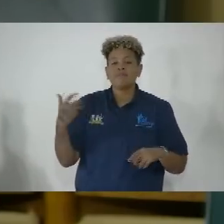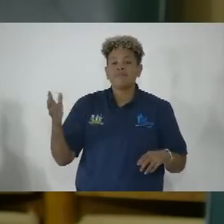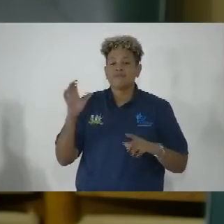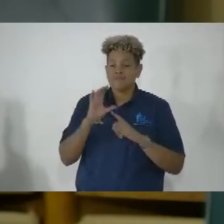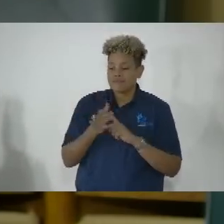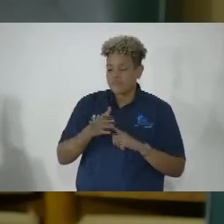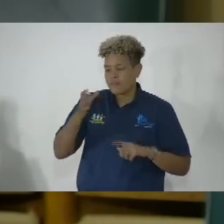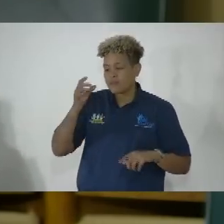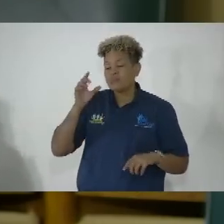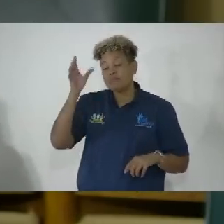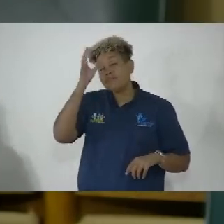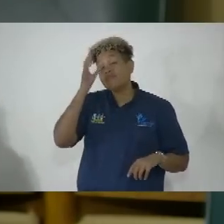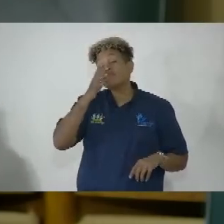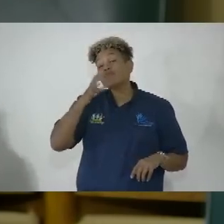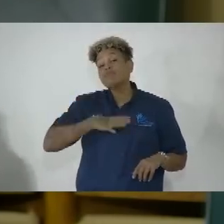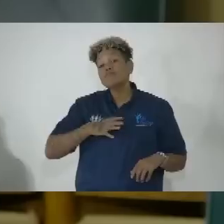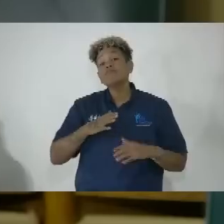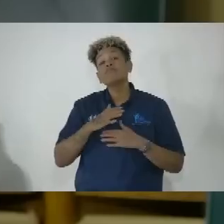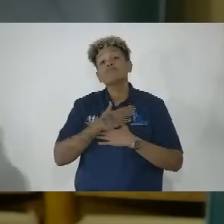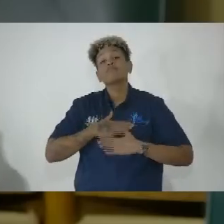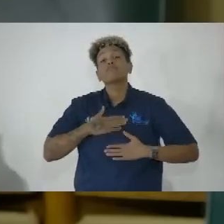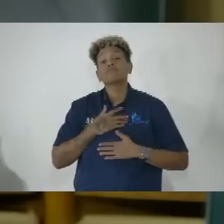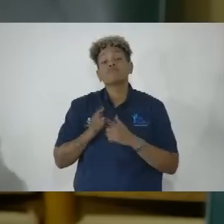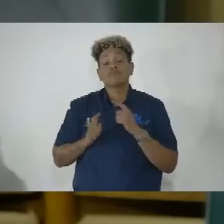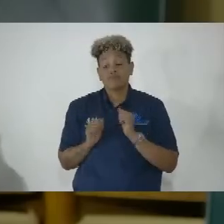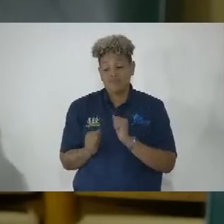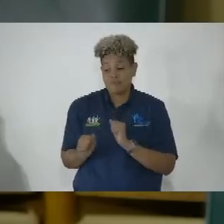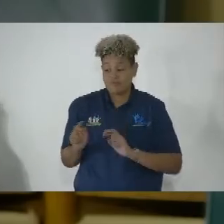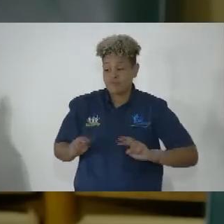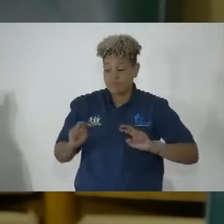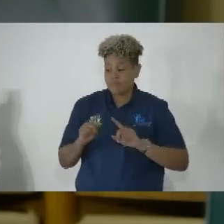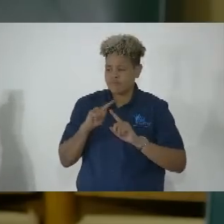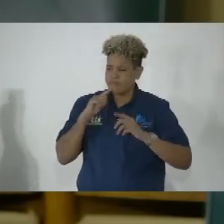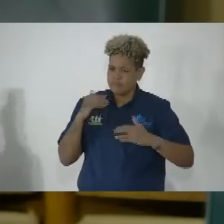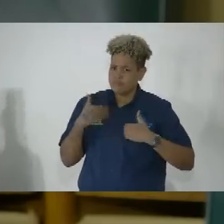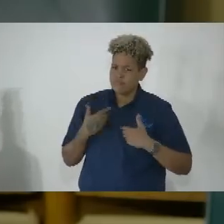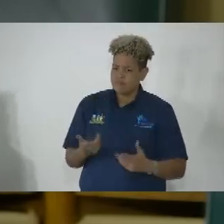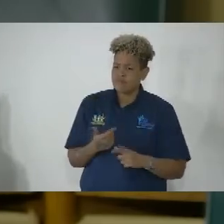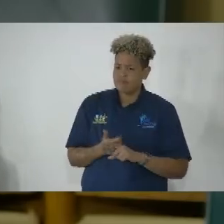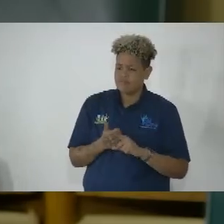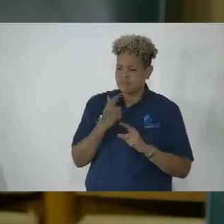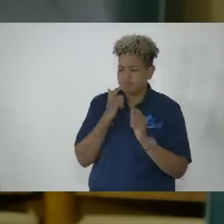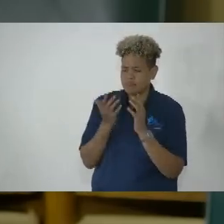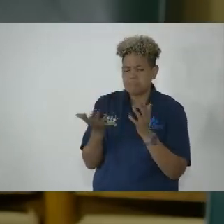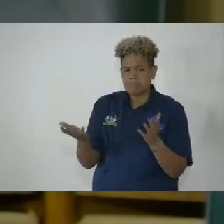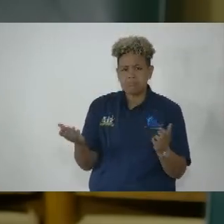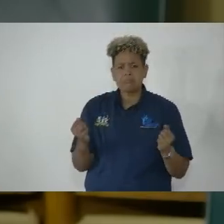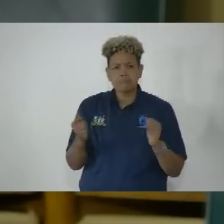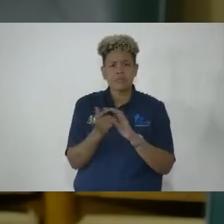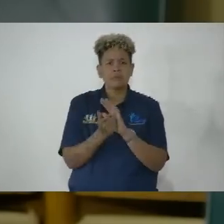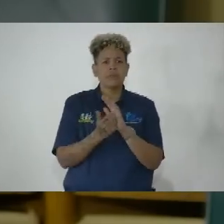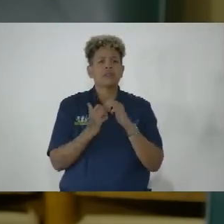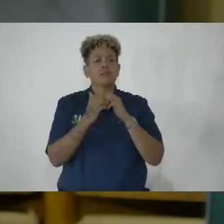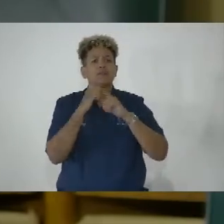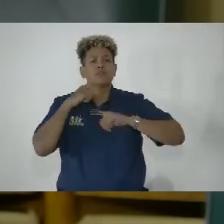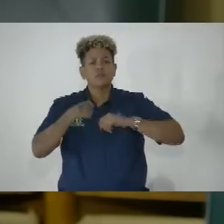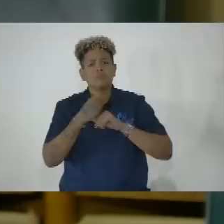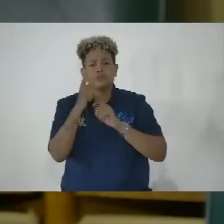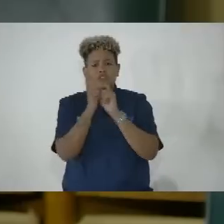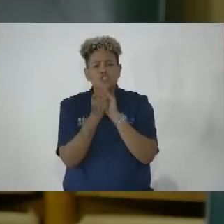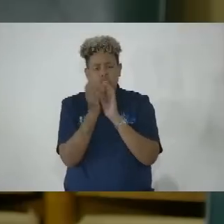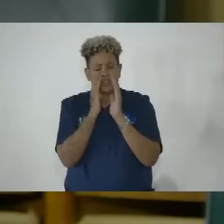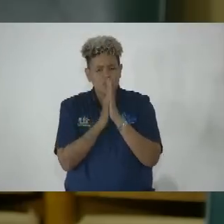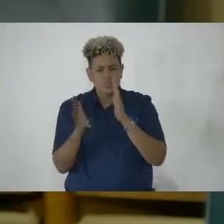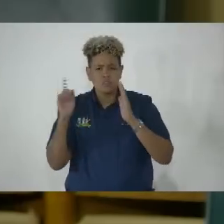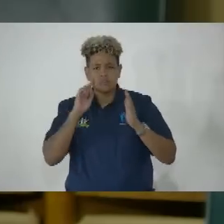Culture, Entertainment and Sports has brought a bill to make those changes, which